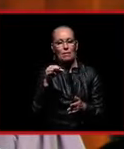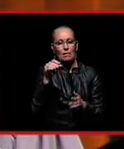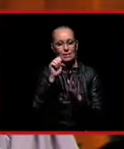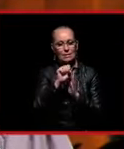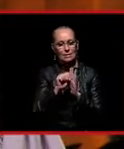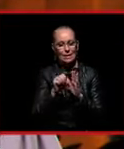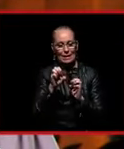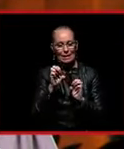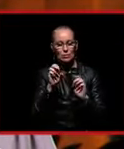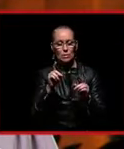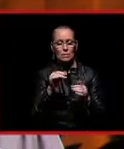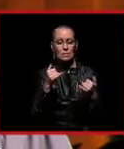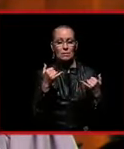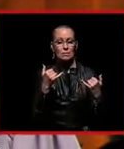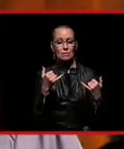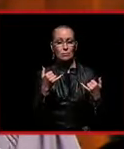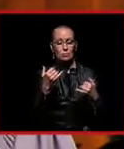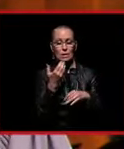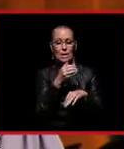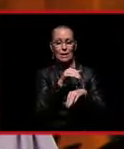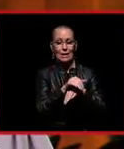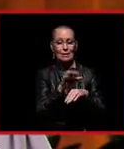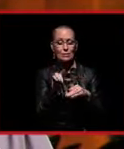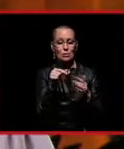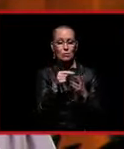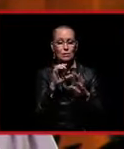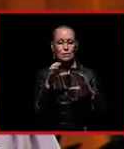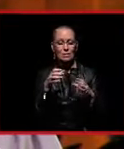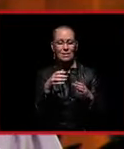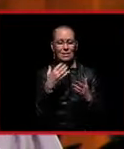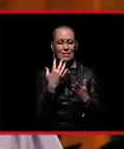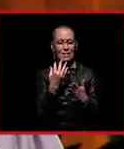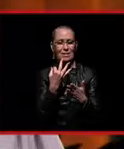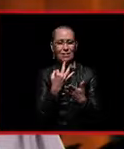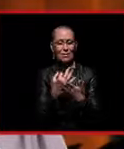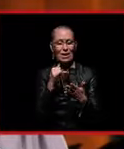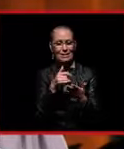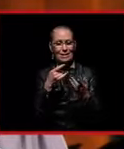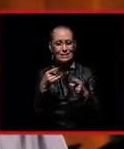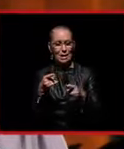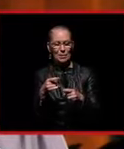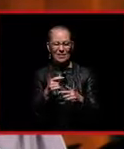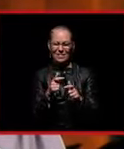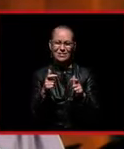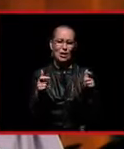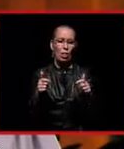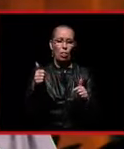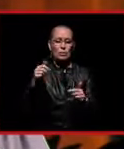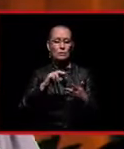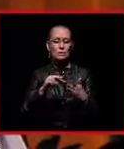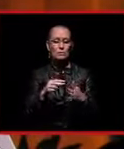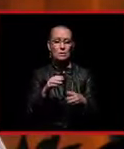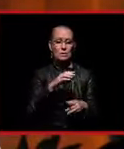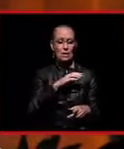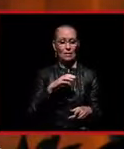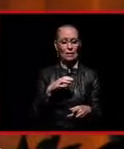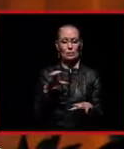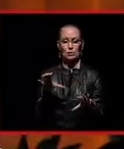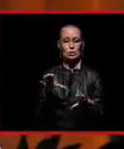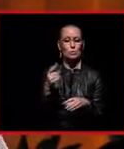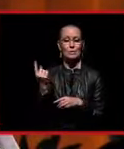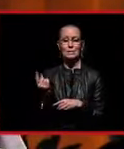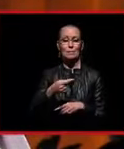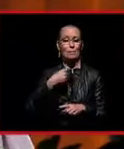The fact that tonight's graduating class is the largest in the history of Springfield Technical Community College means that the commissioner is doing something